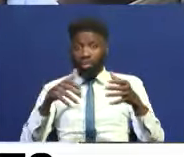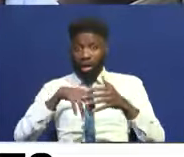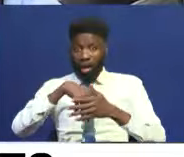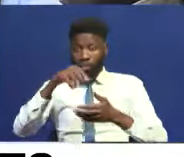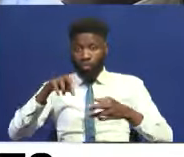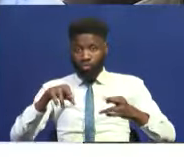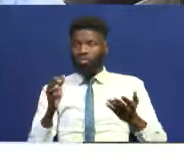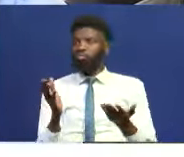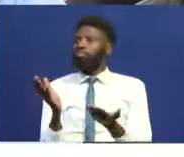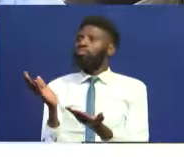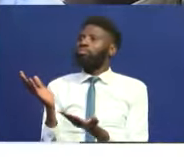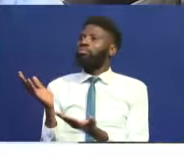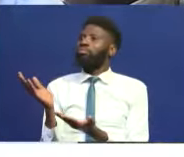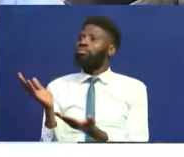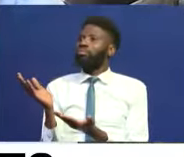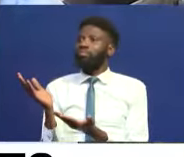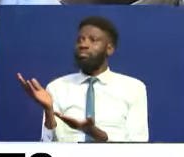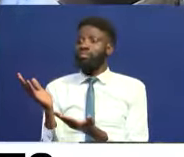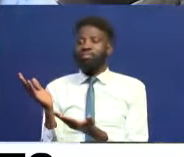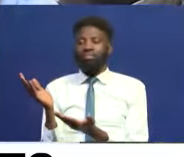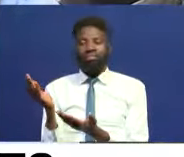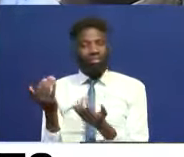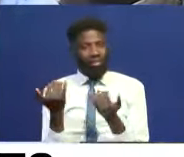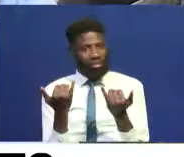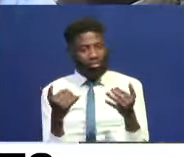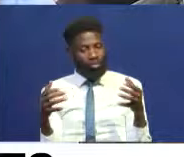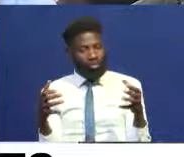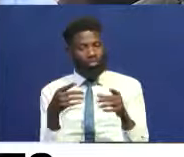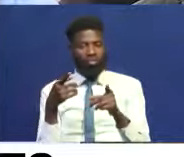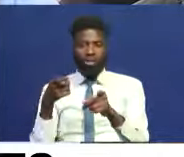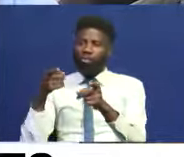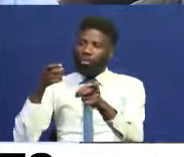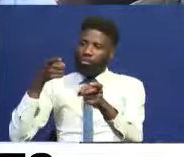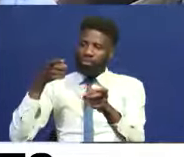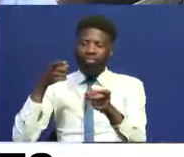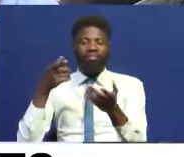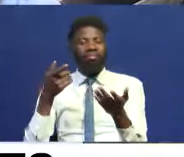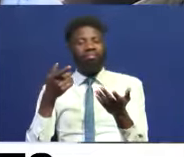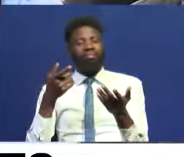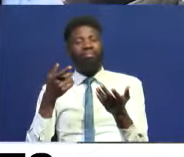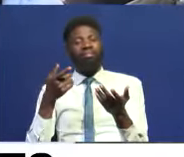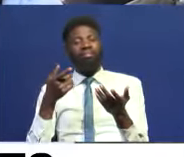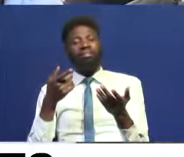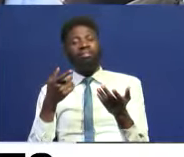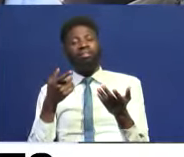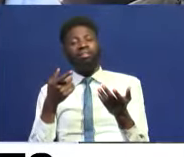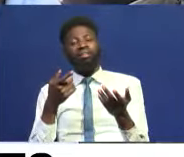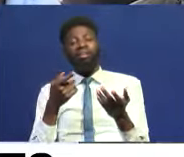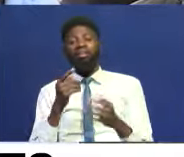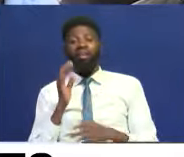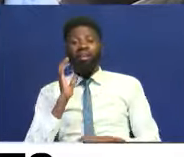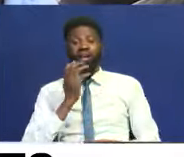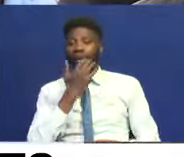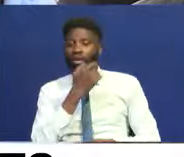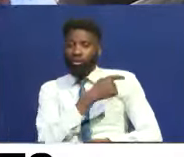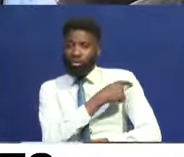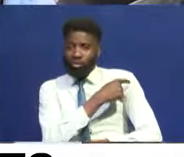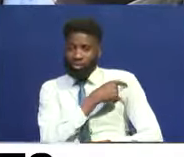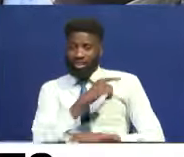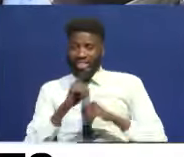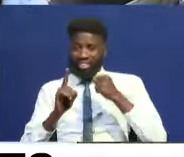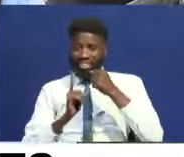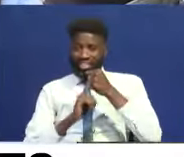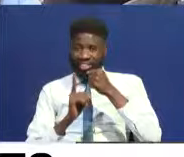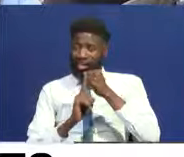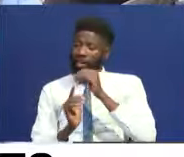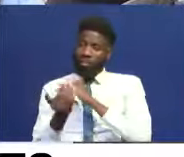ni casualties, ndio hawa wako kwa maward, ndio hawa wako kwa mortuaries. Kenyatta nimetoka leo 6 o'clock in the morning, kuna watu